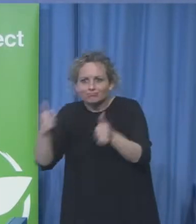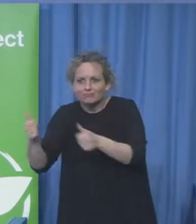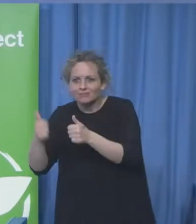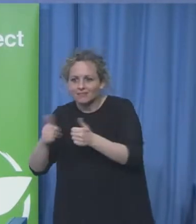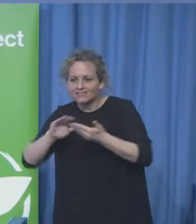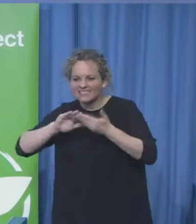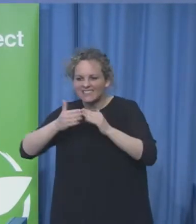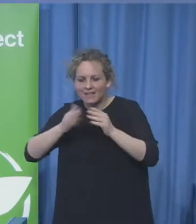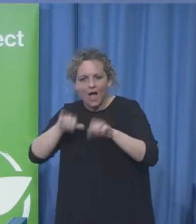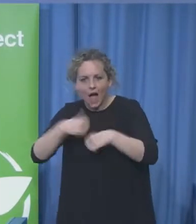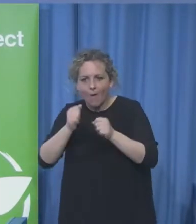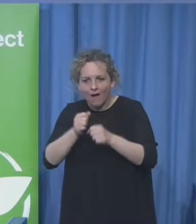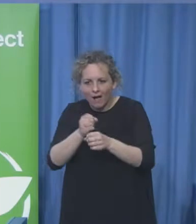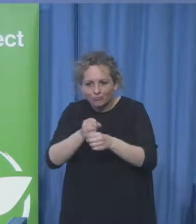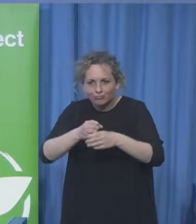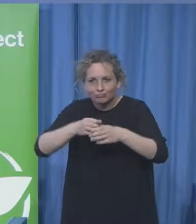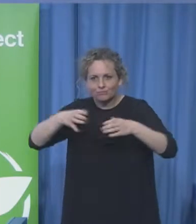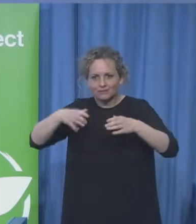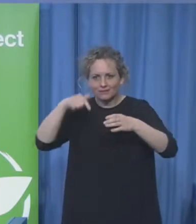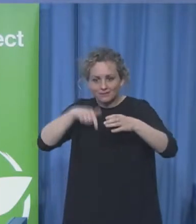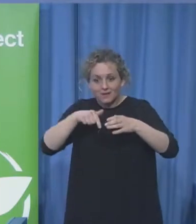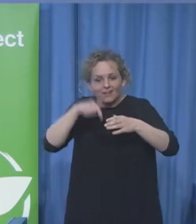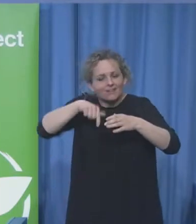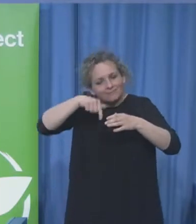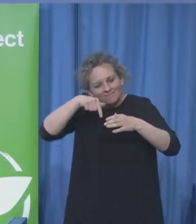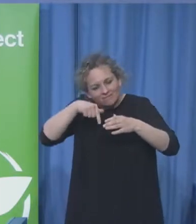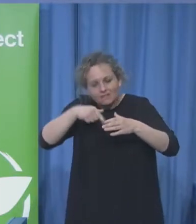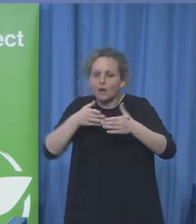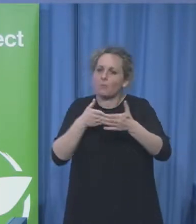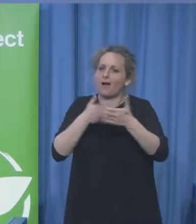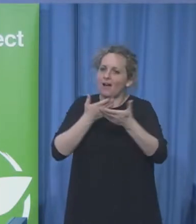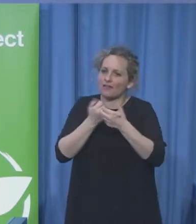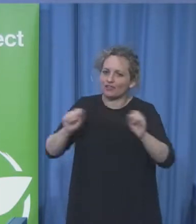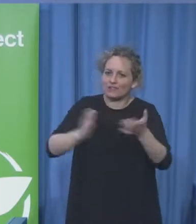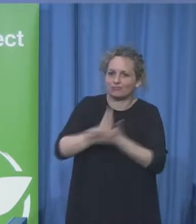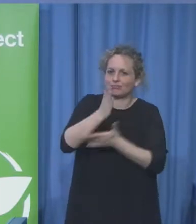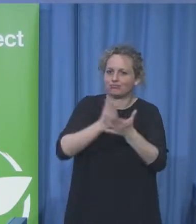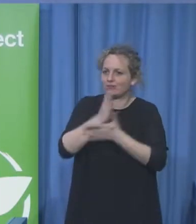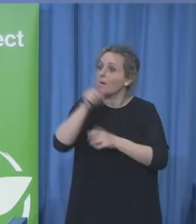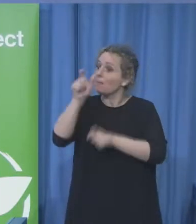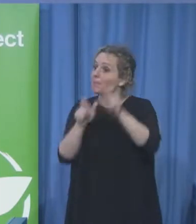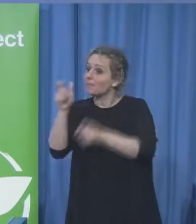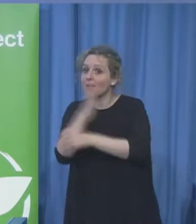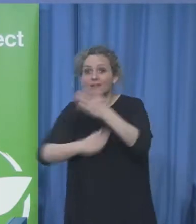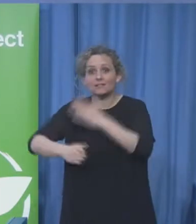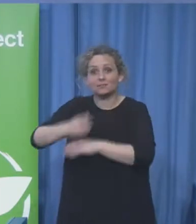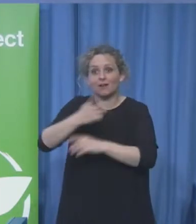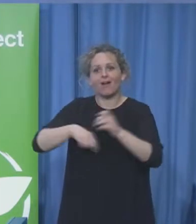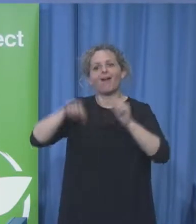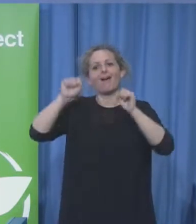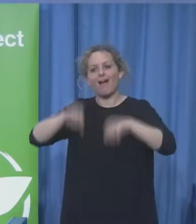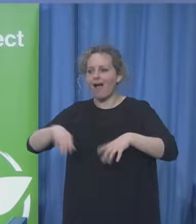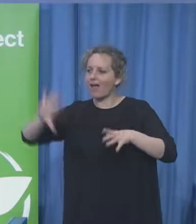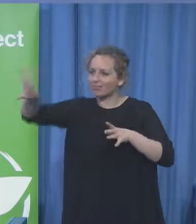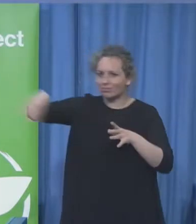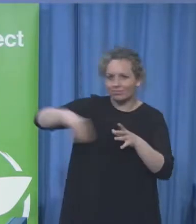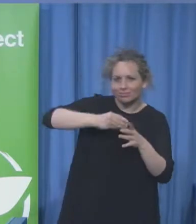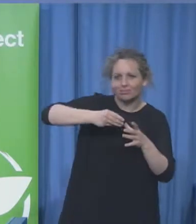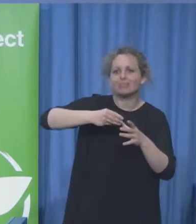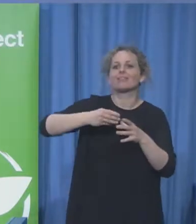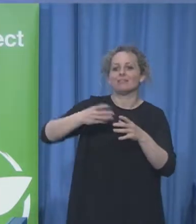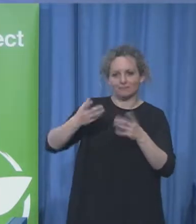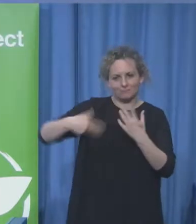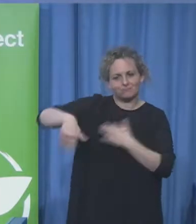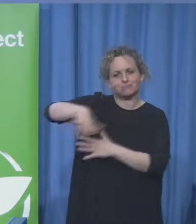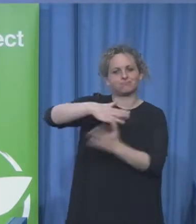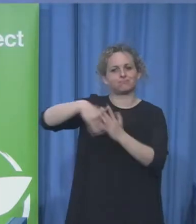and inclusive urban future. I think that these tools, as well as efforts by the Zero Project,